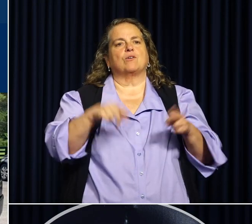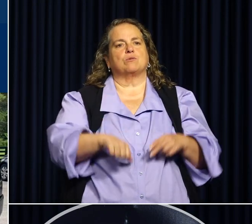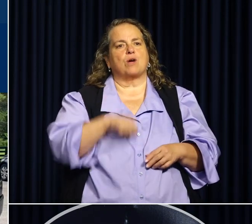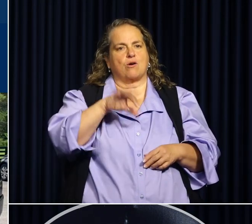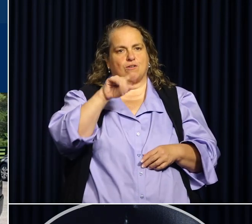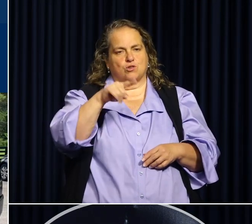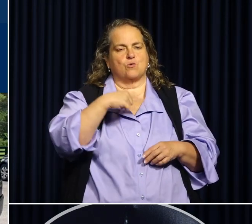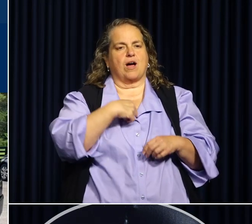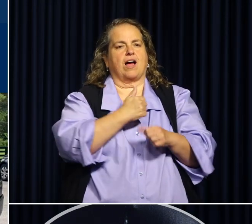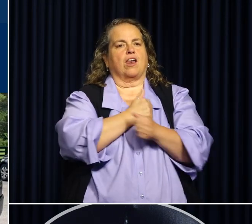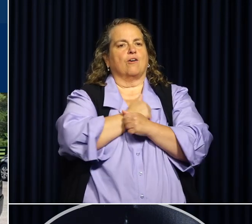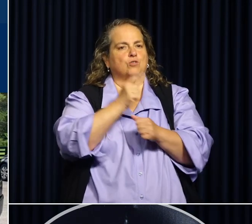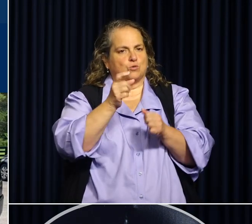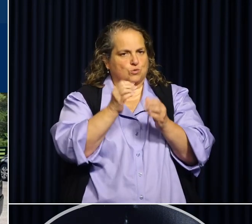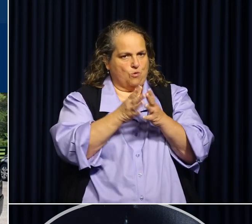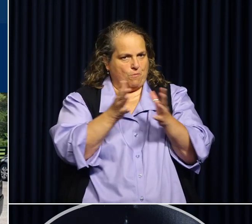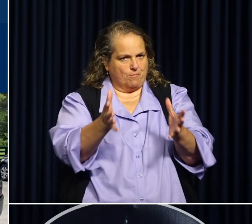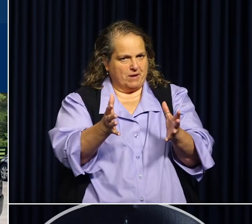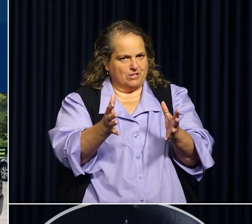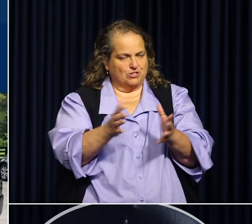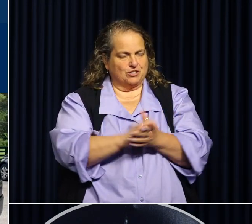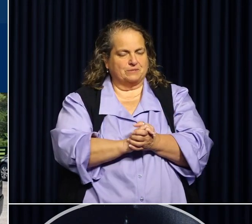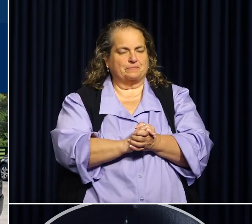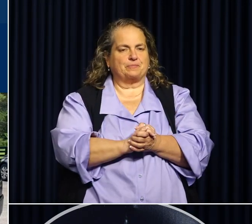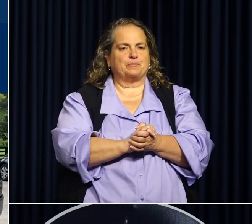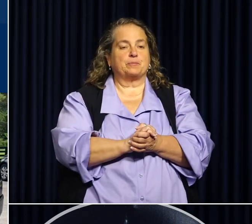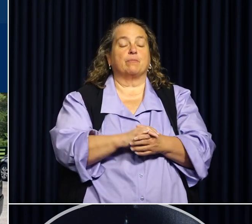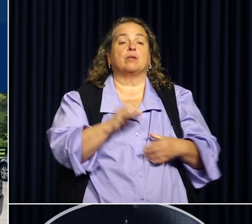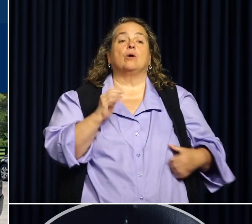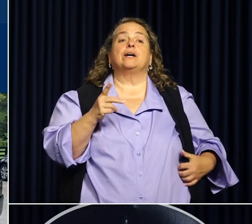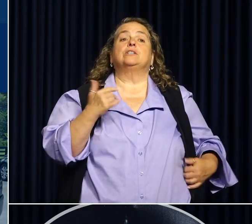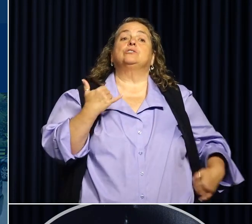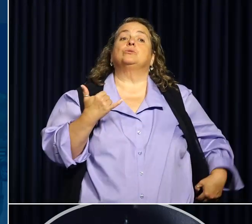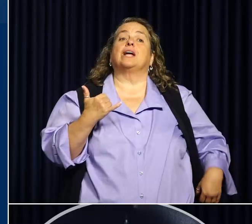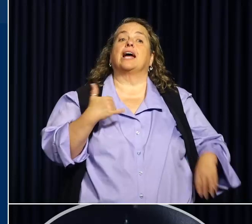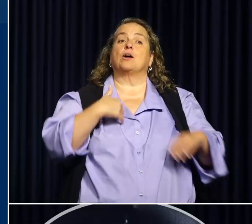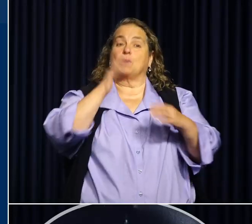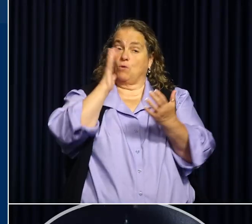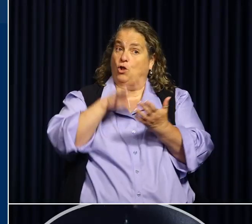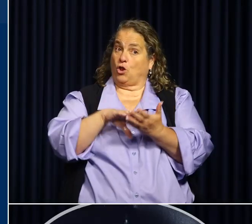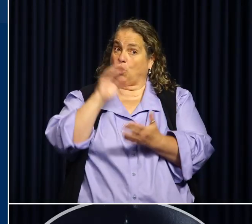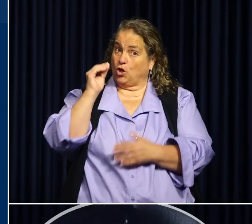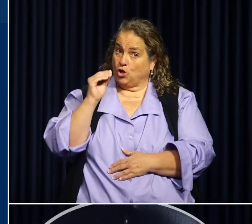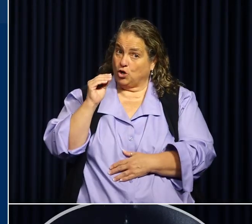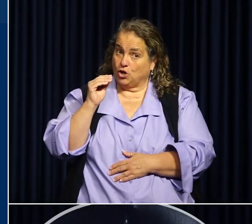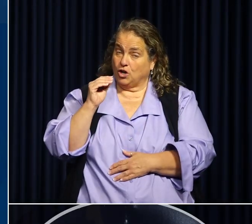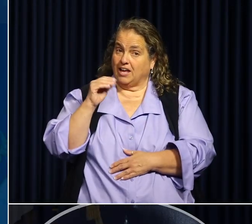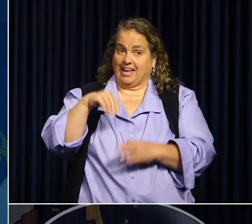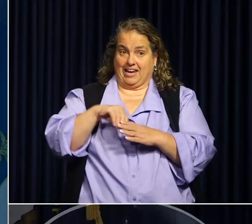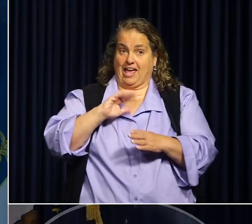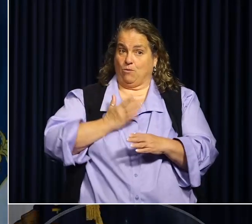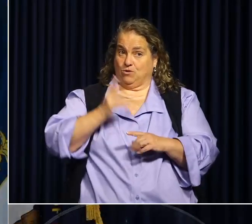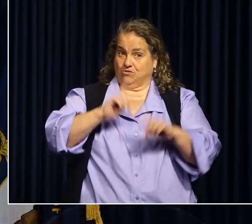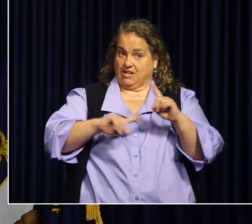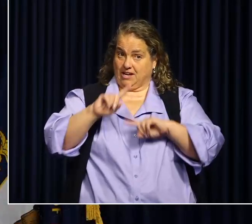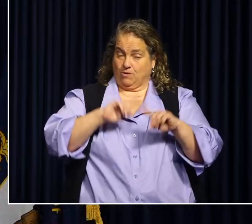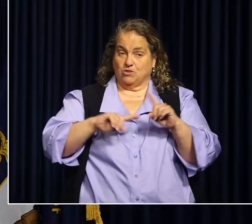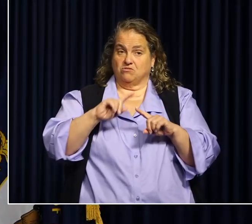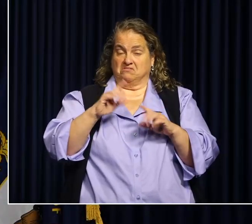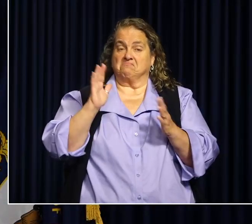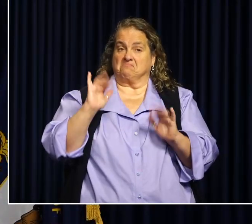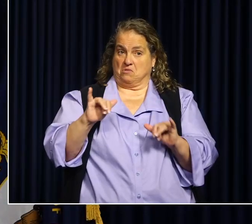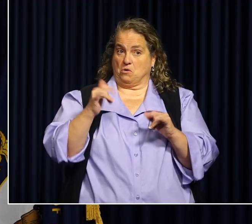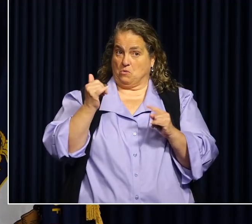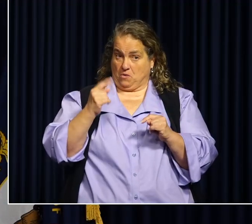proud of you. I love you so much. All right, so today we're going to learn in our sign language